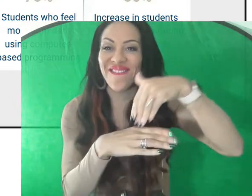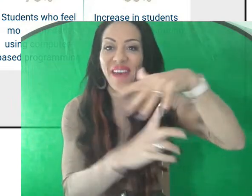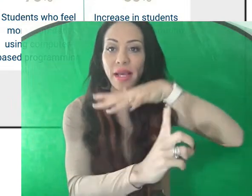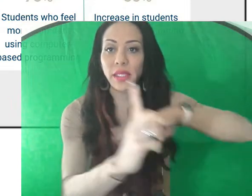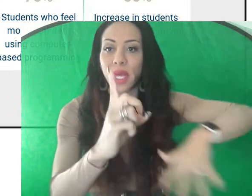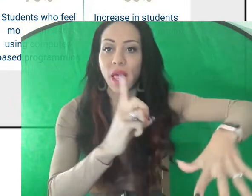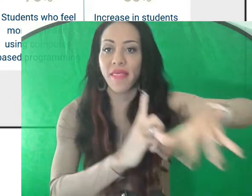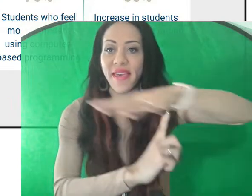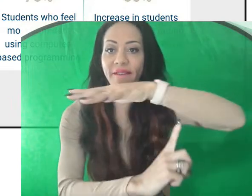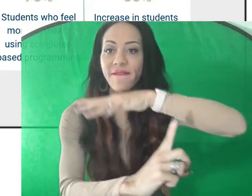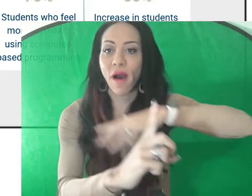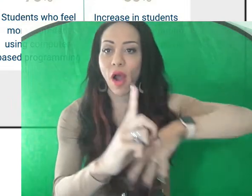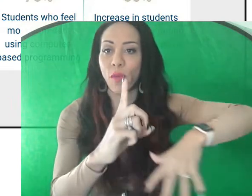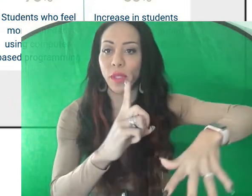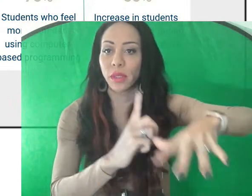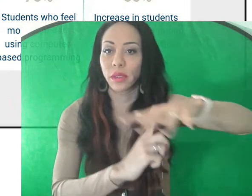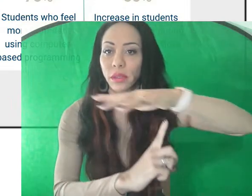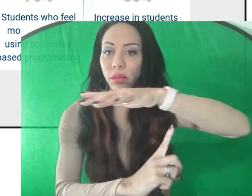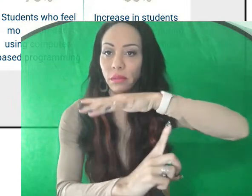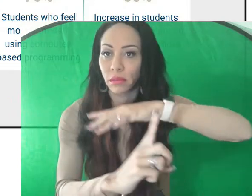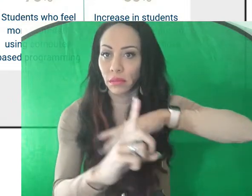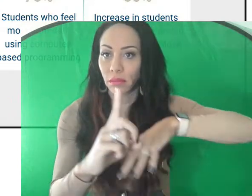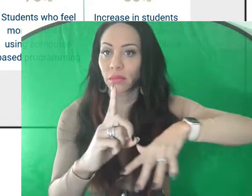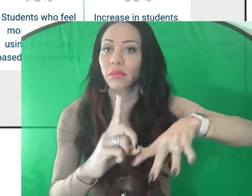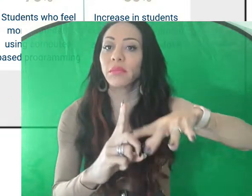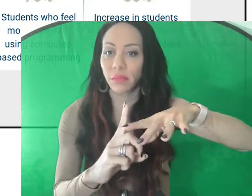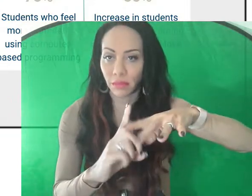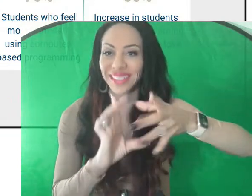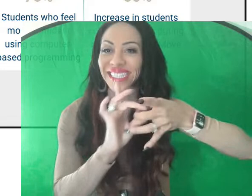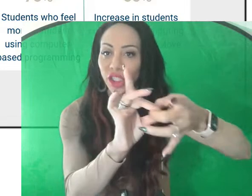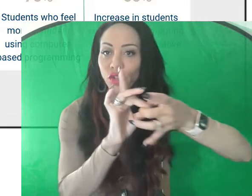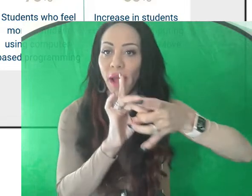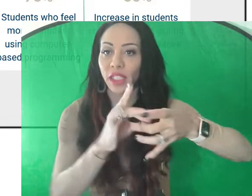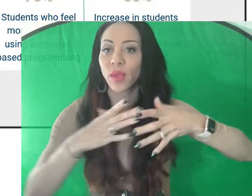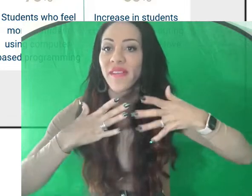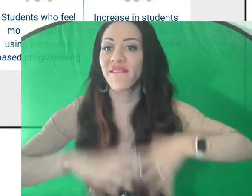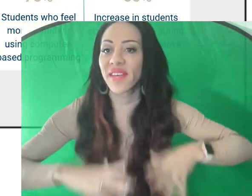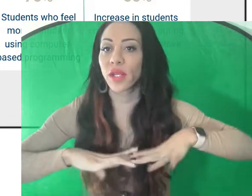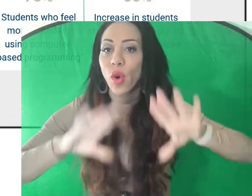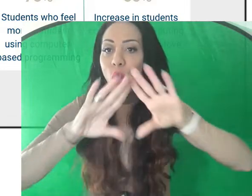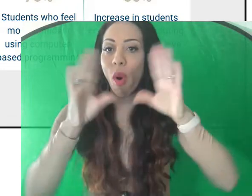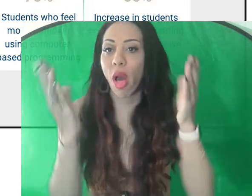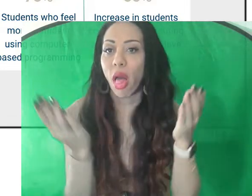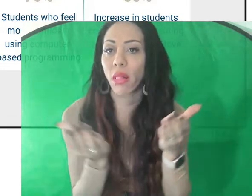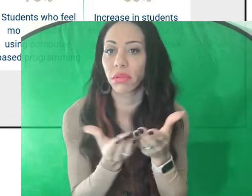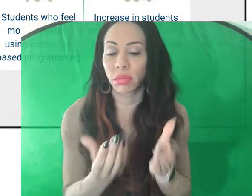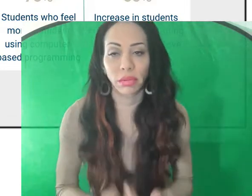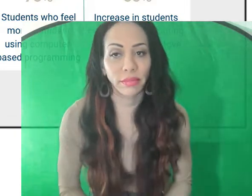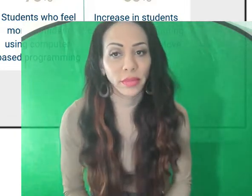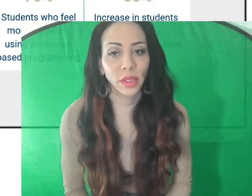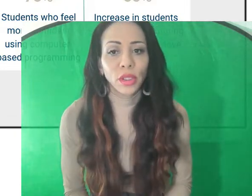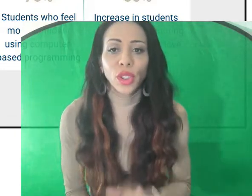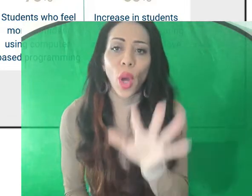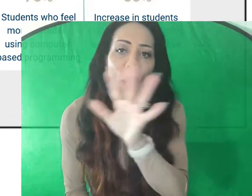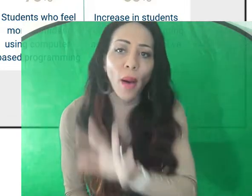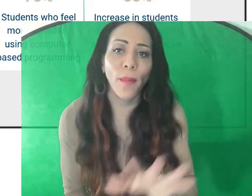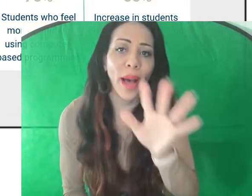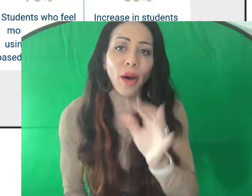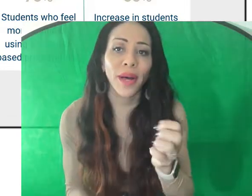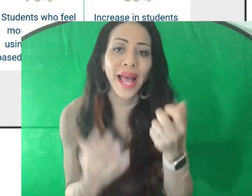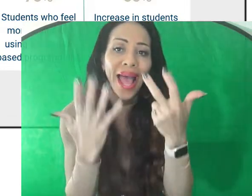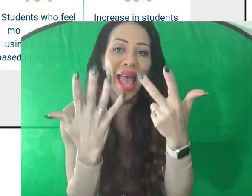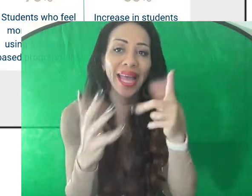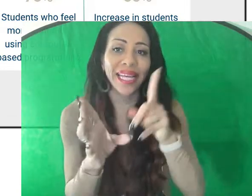physical world and interacts with the physical world. Yeah, and so Sue and I met about 8 years ago at a Women of the World